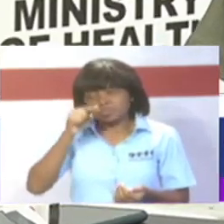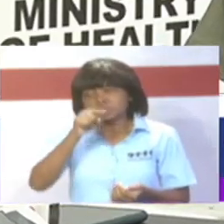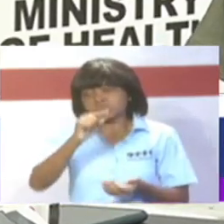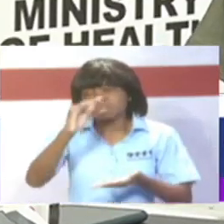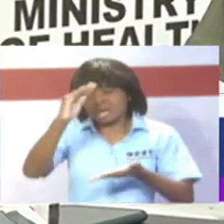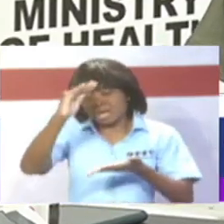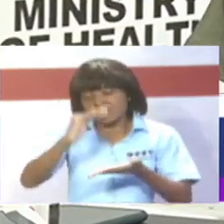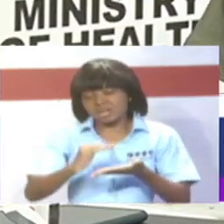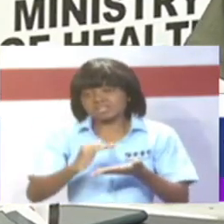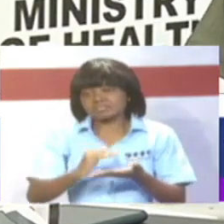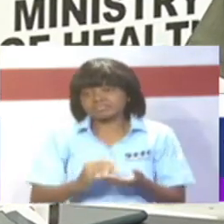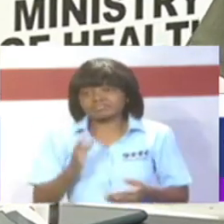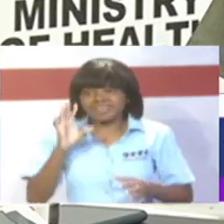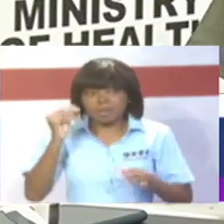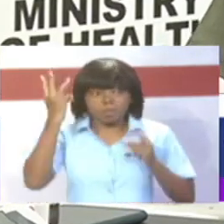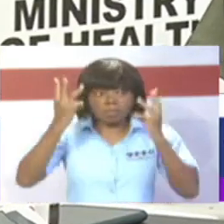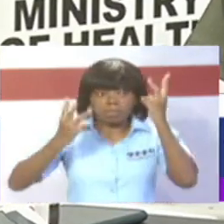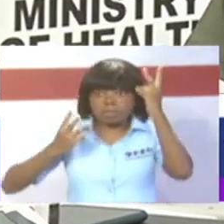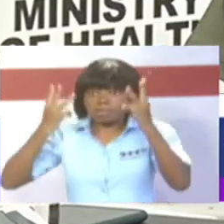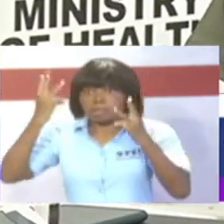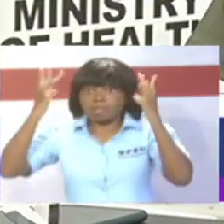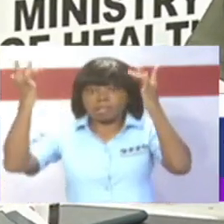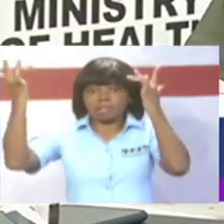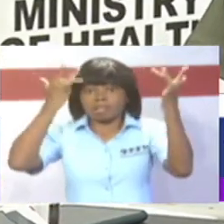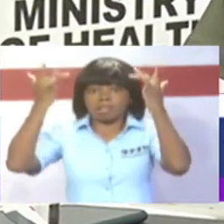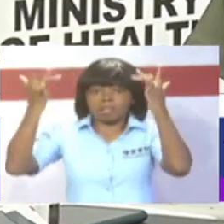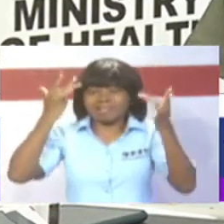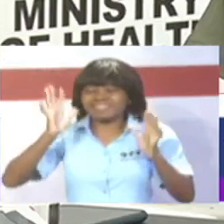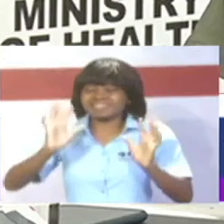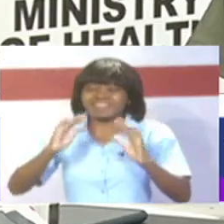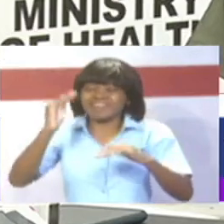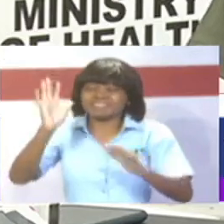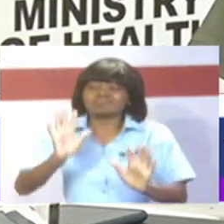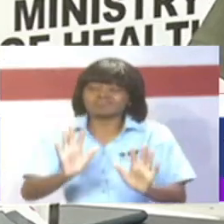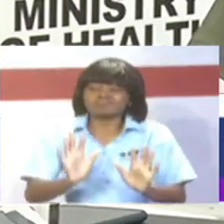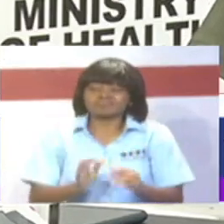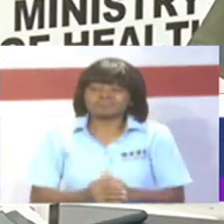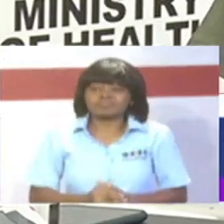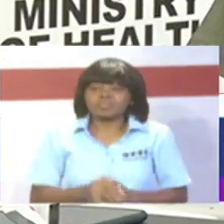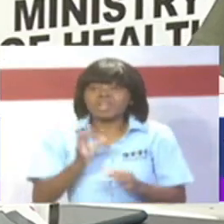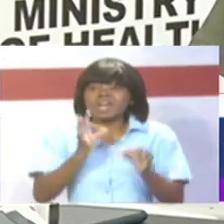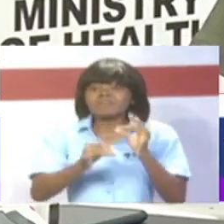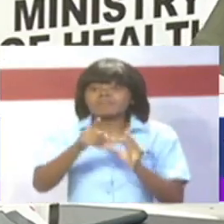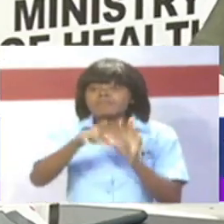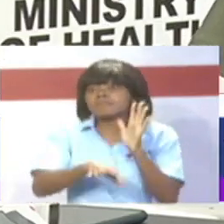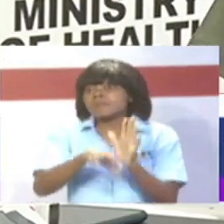definitely increase survivorship. And so along with the healthcare fairs, which also offer education on